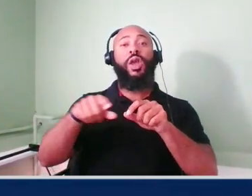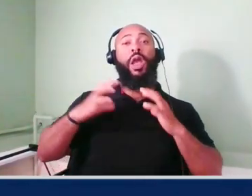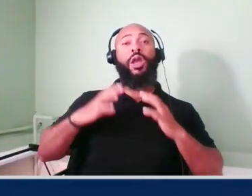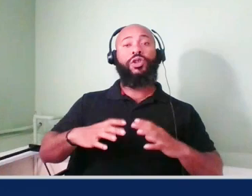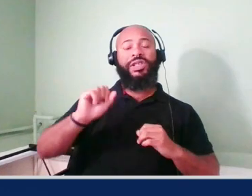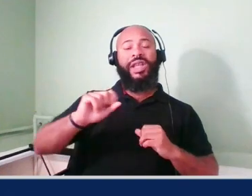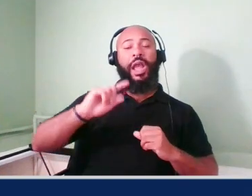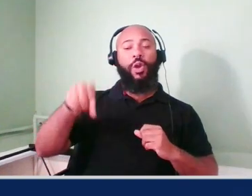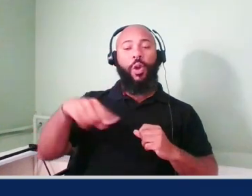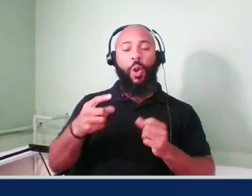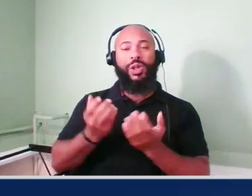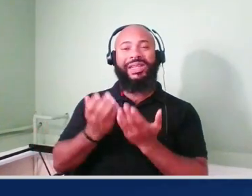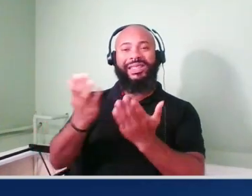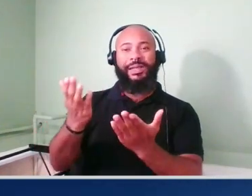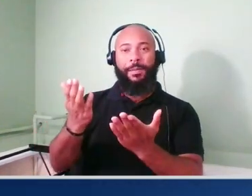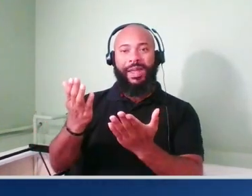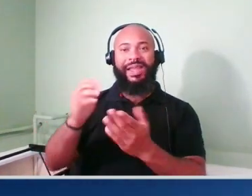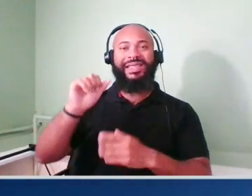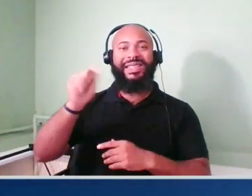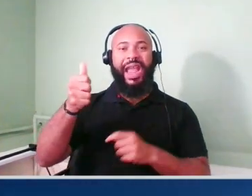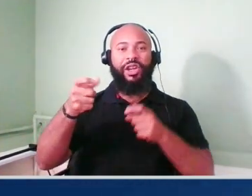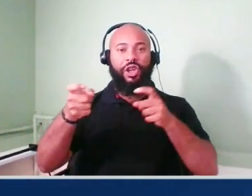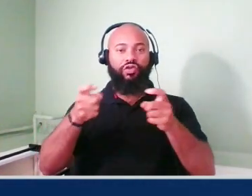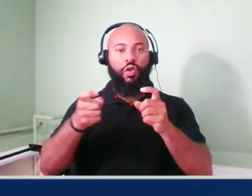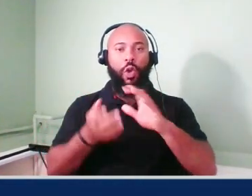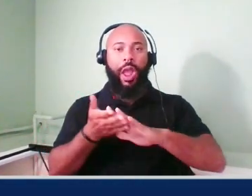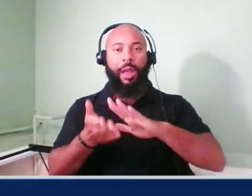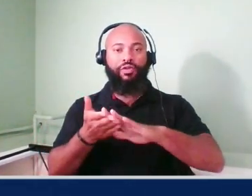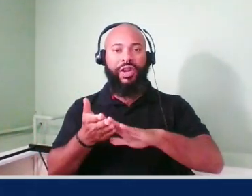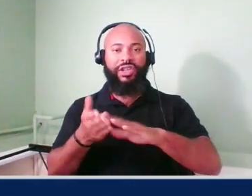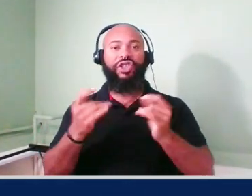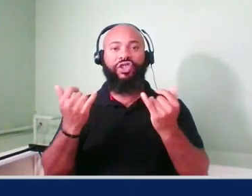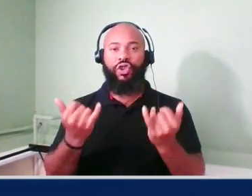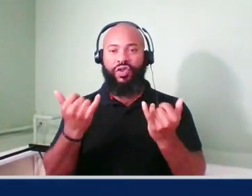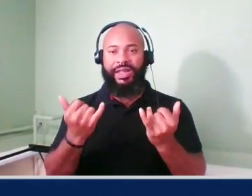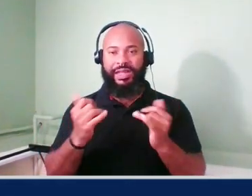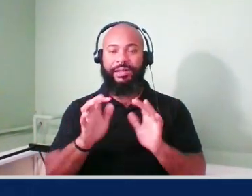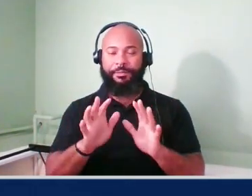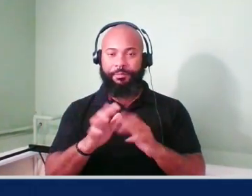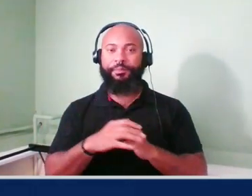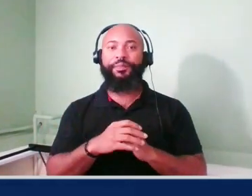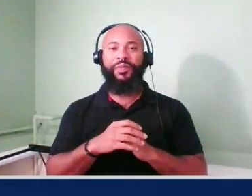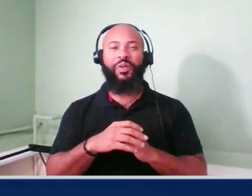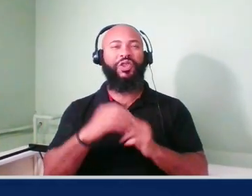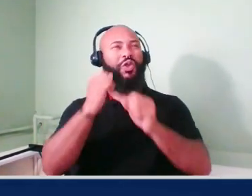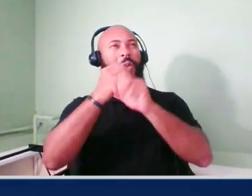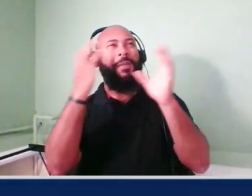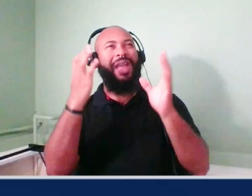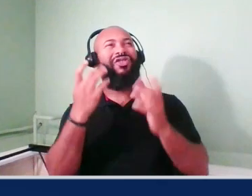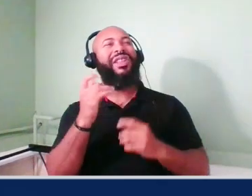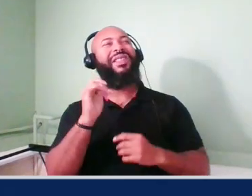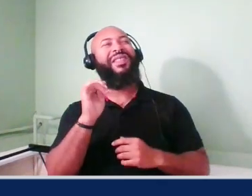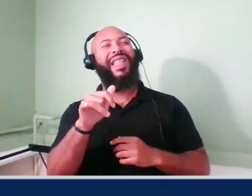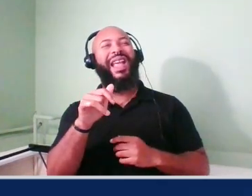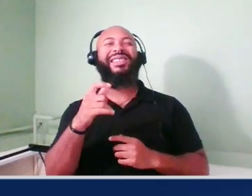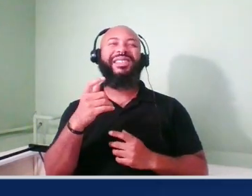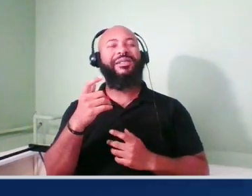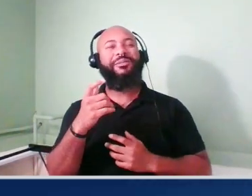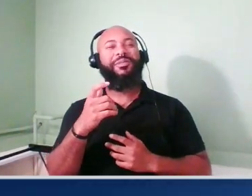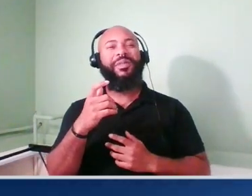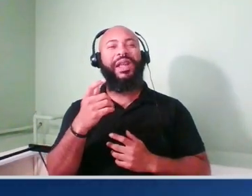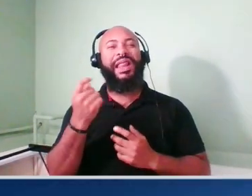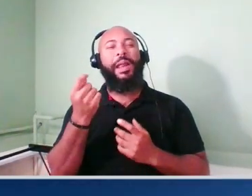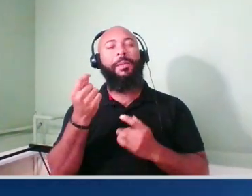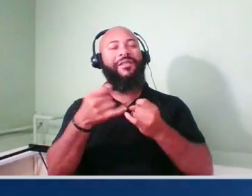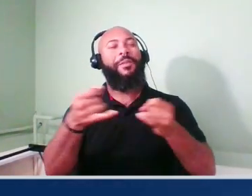control operations concurrently, which, as you can imagine, is sort of a not the limit that customers are looking for. That's kind of a boundary. That's kind of a boundary,